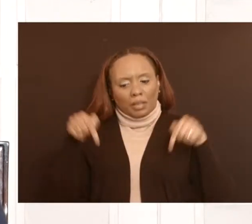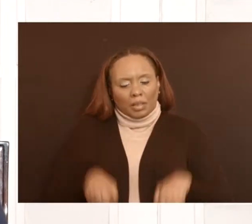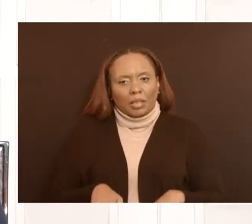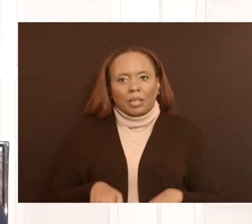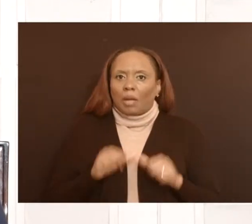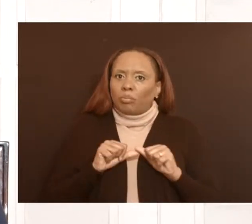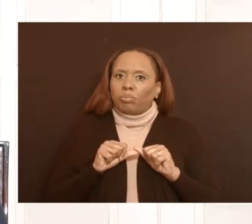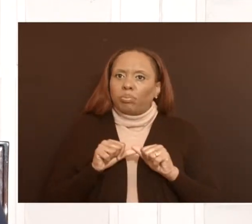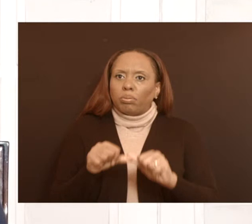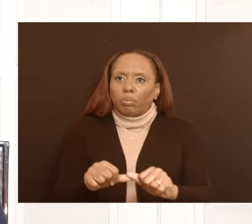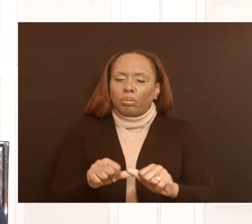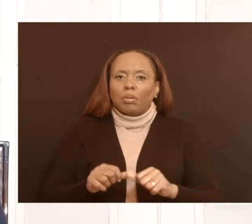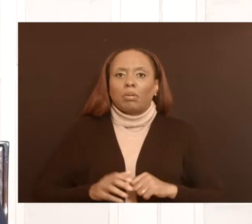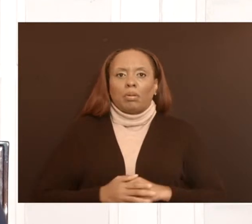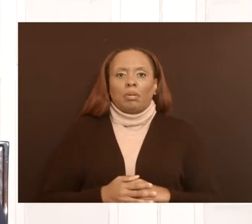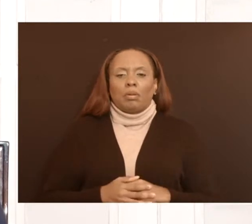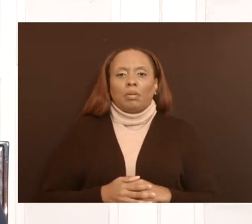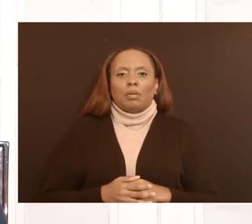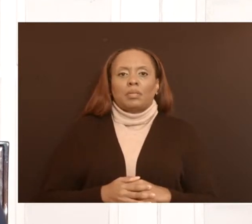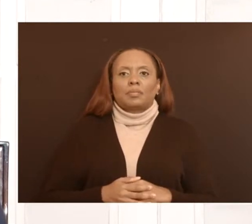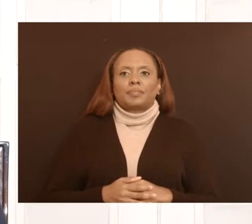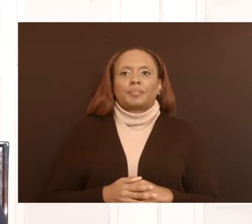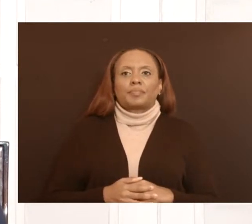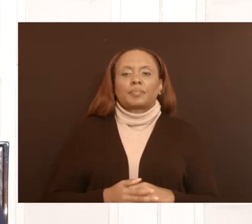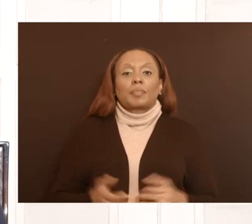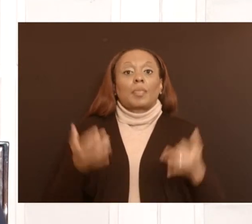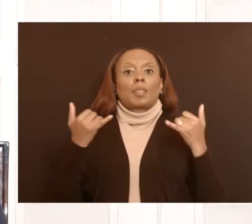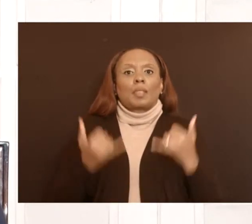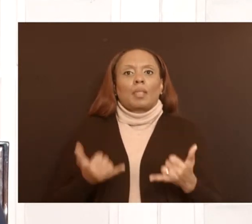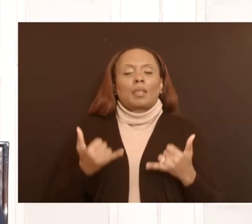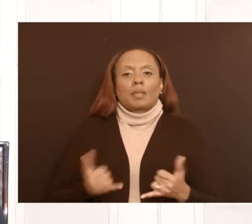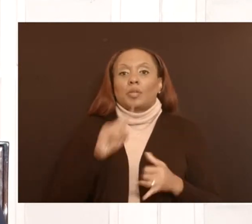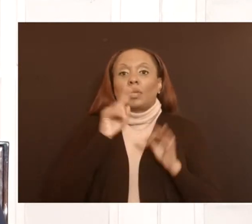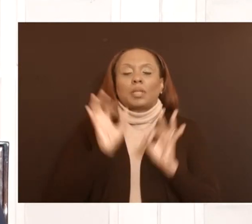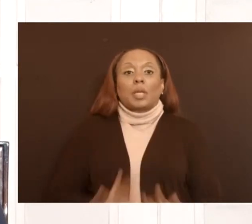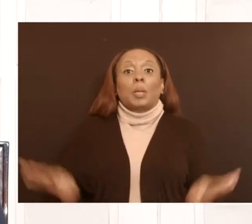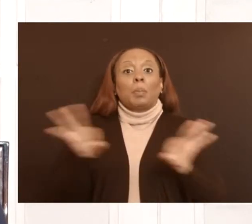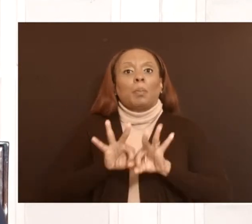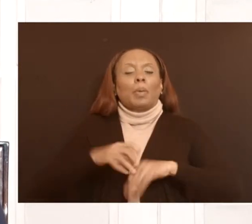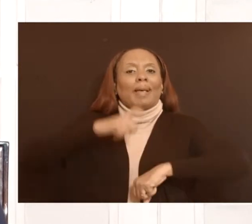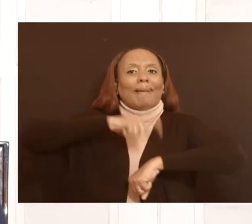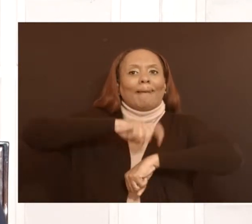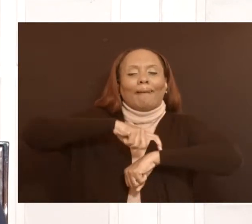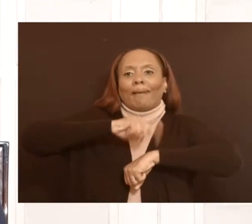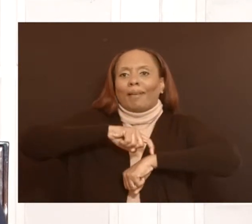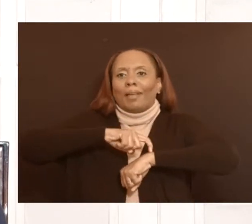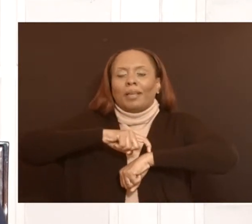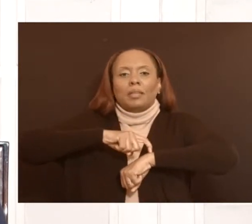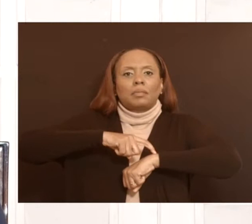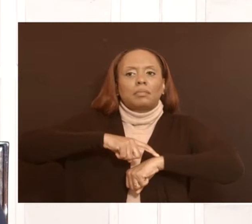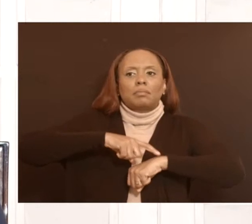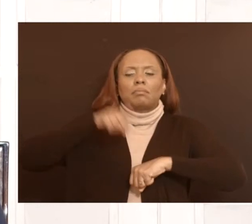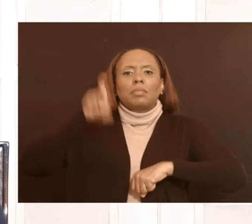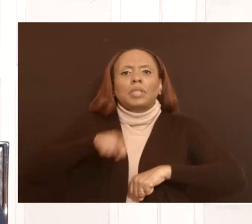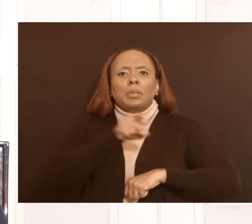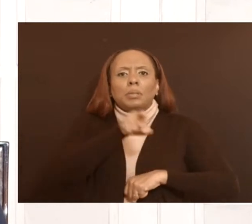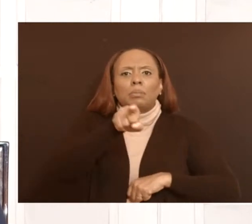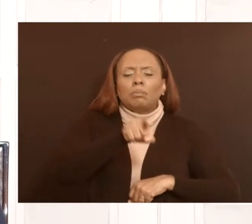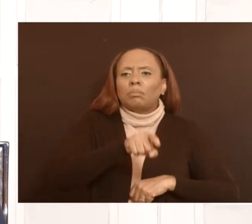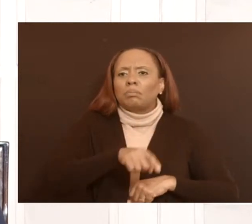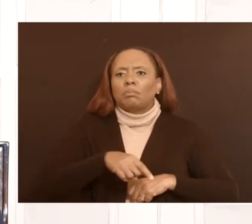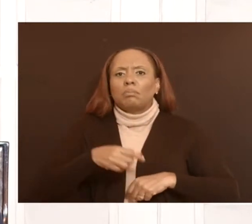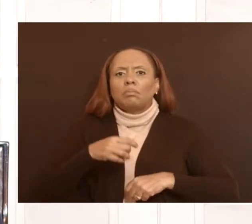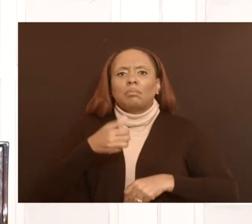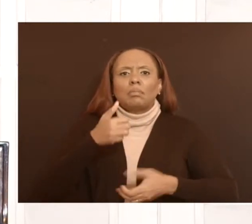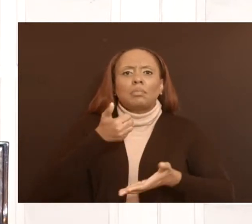think Barbados is, at this particular point, we are at a strategic crossroad, and we desperately need the help of the public to help